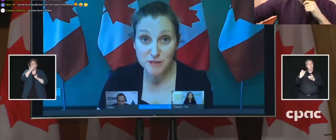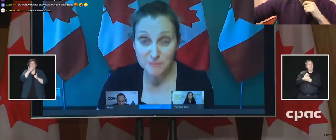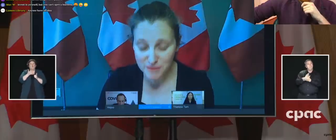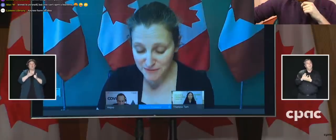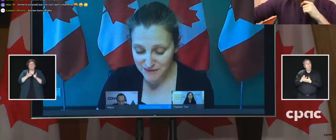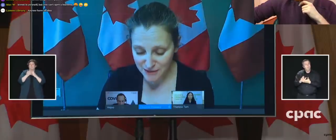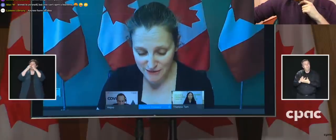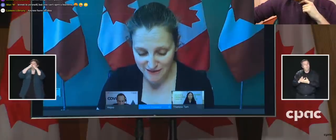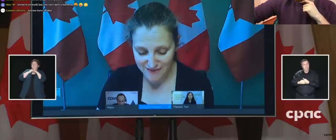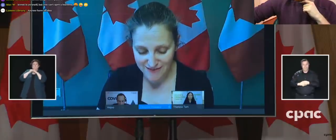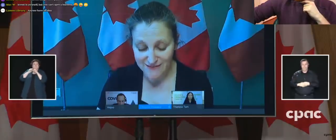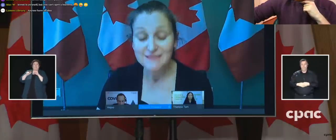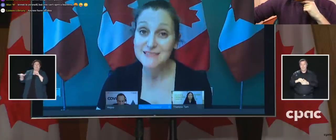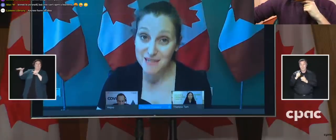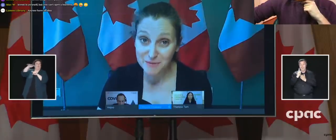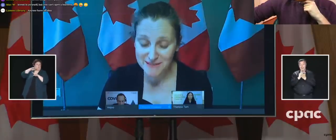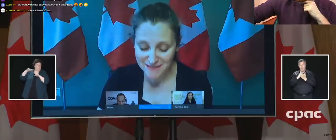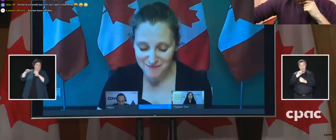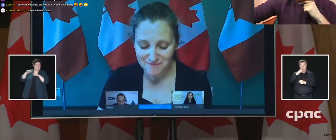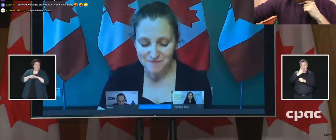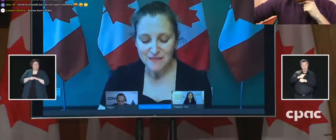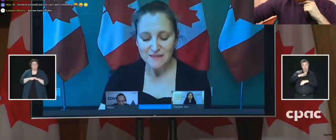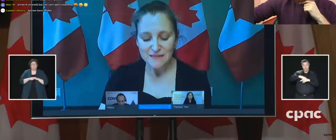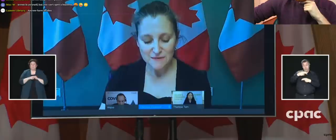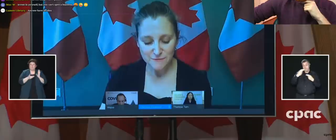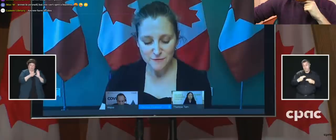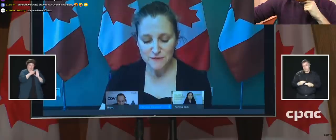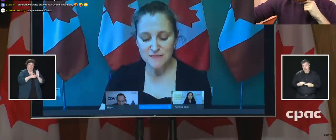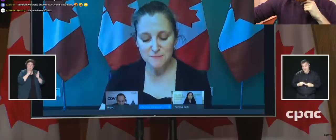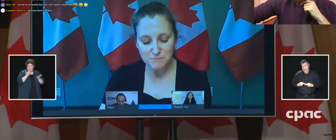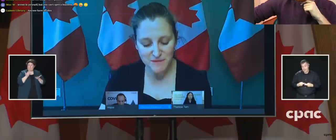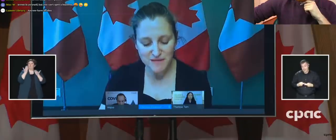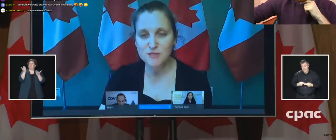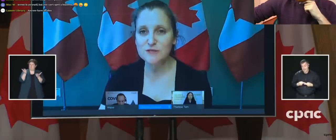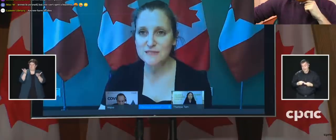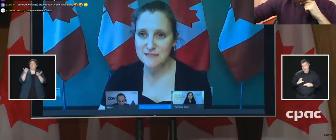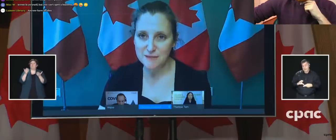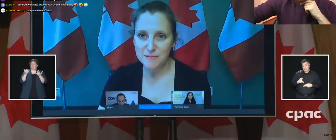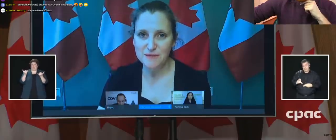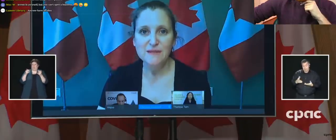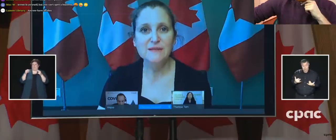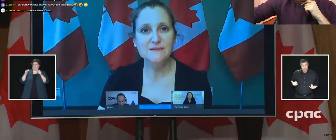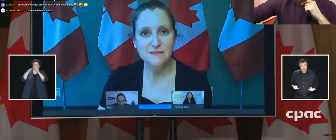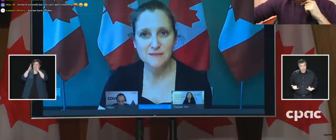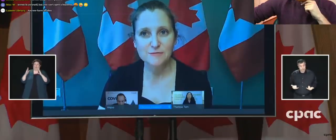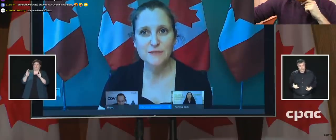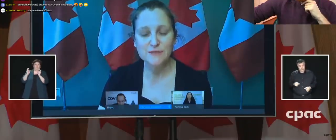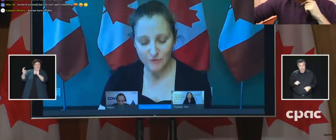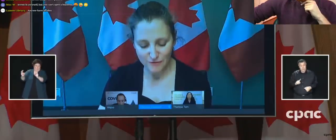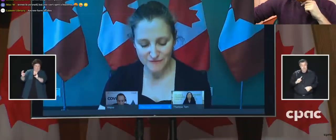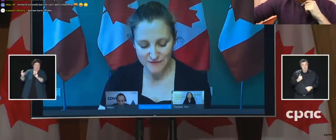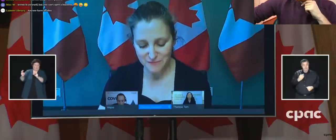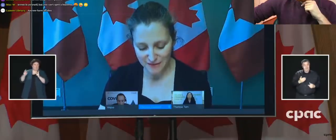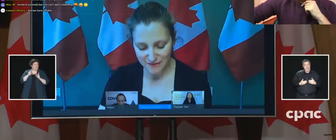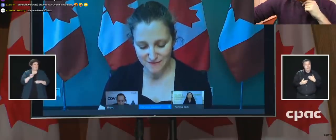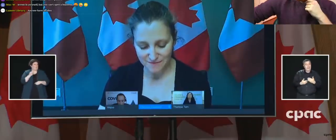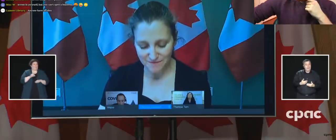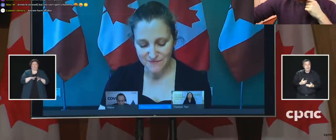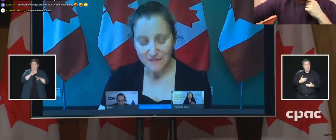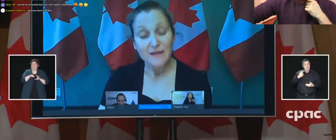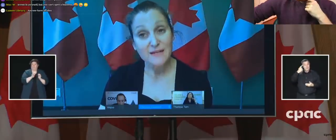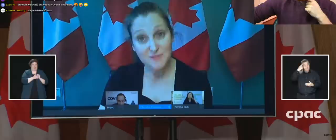The Budget Implementation Act, tabled today, is the first major step in delivering on this